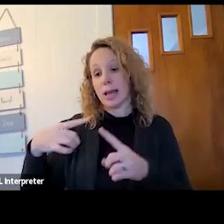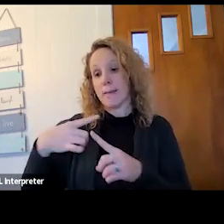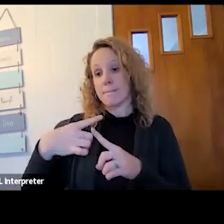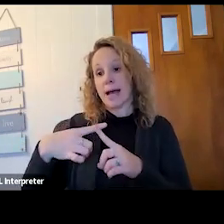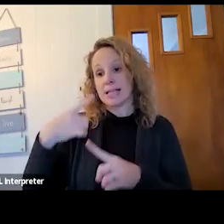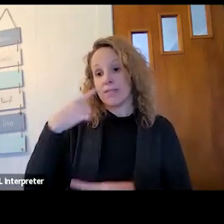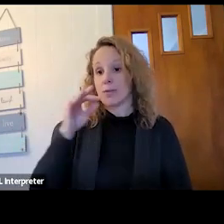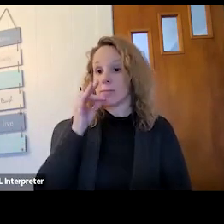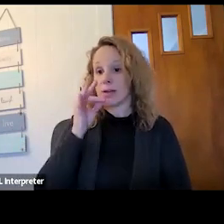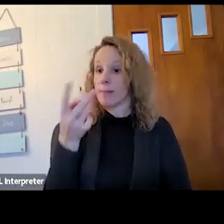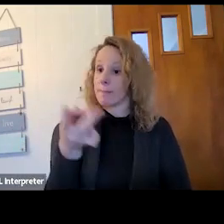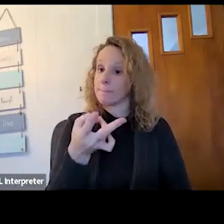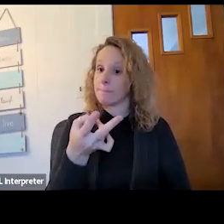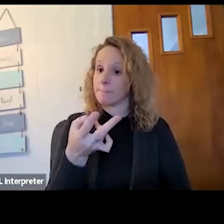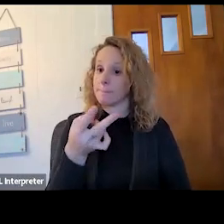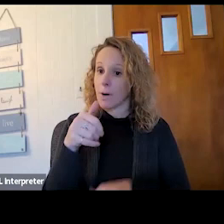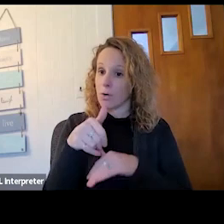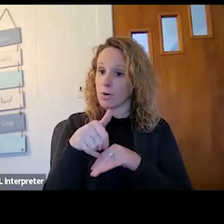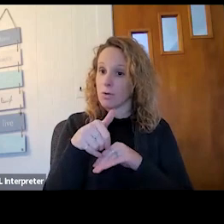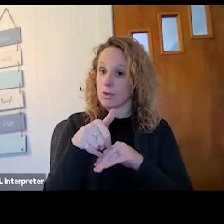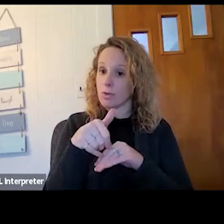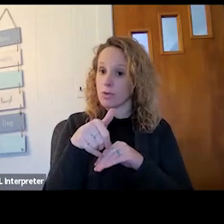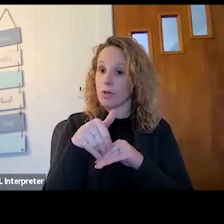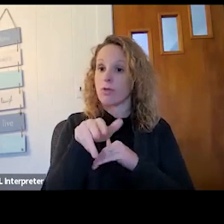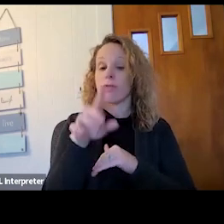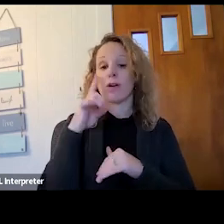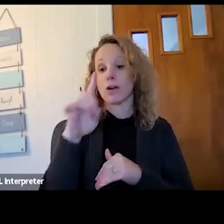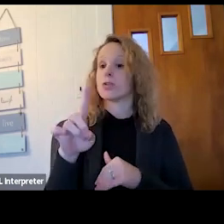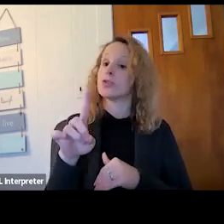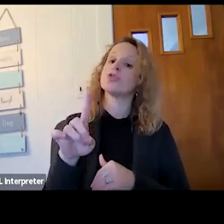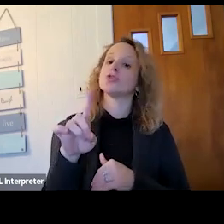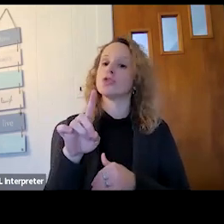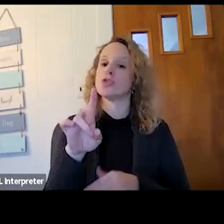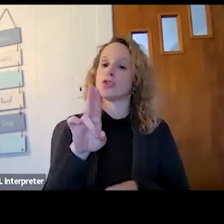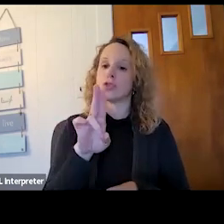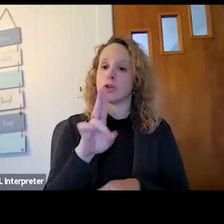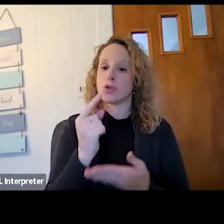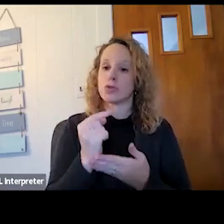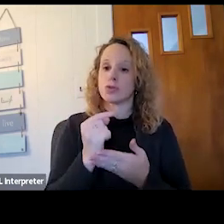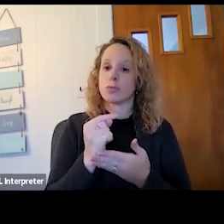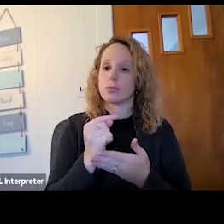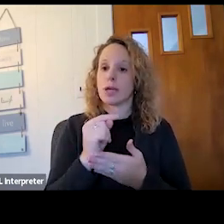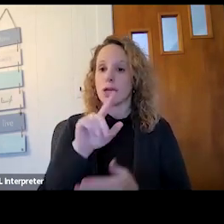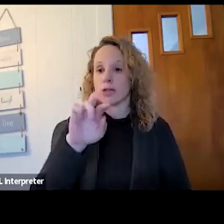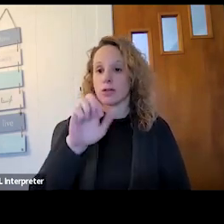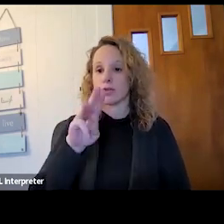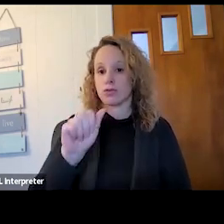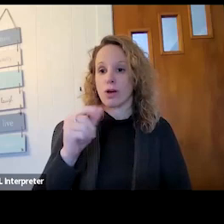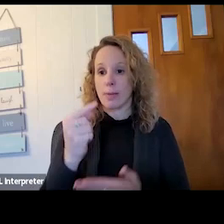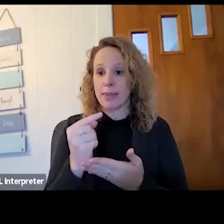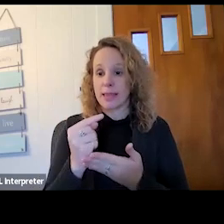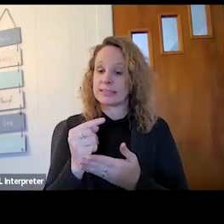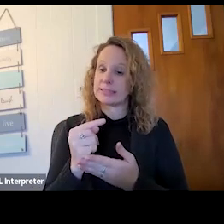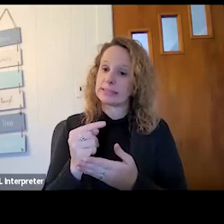Both were promptly referred to and completed substance use treatment. She also completed weekly trauma therapy despite struggling